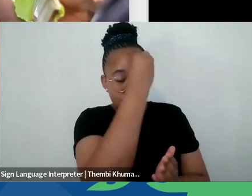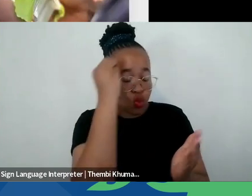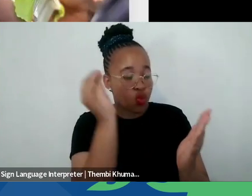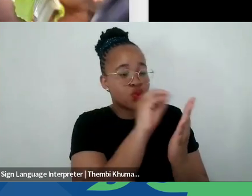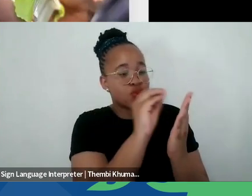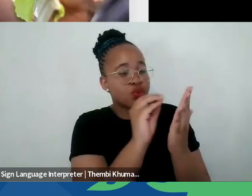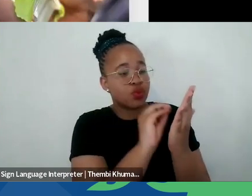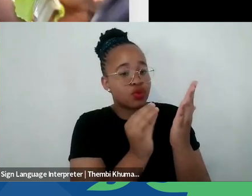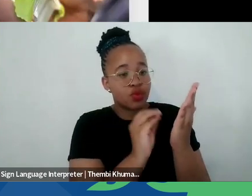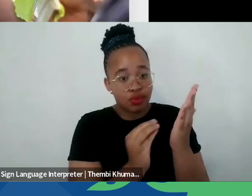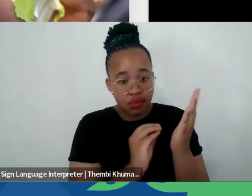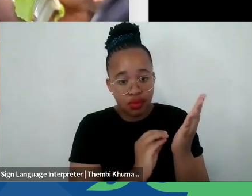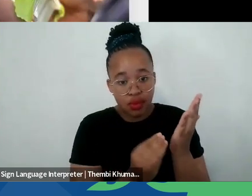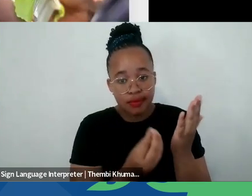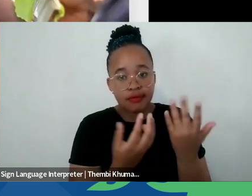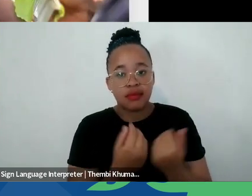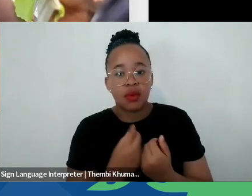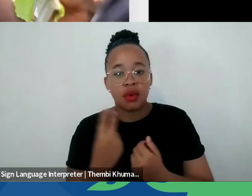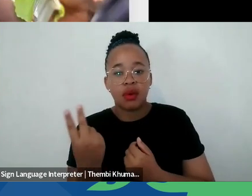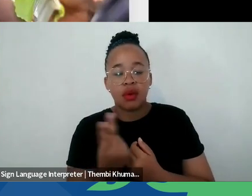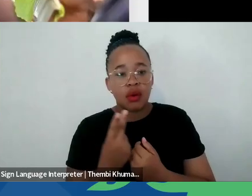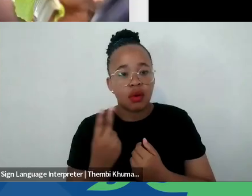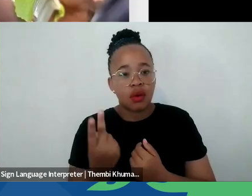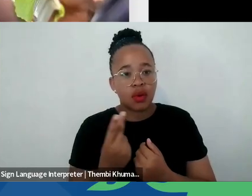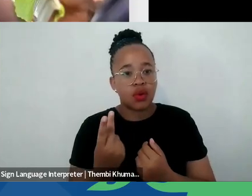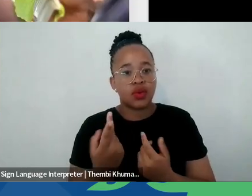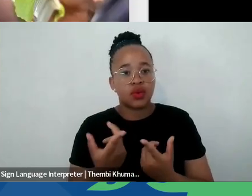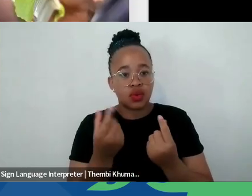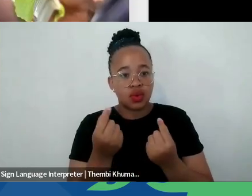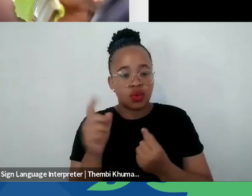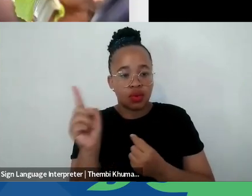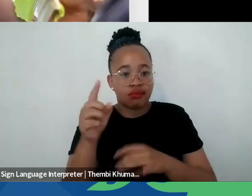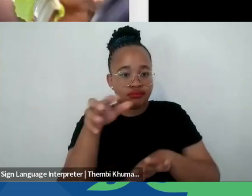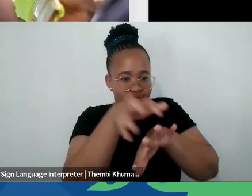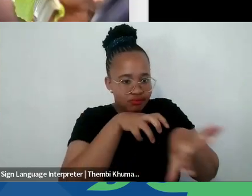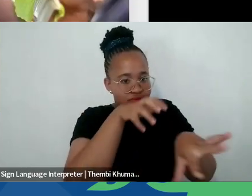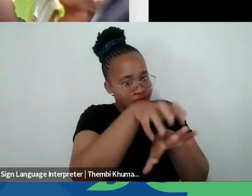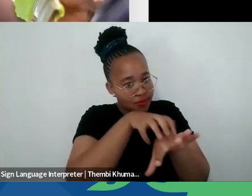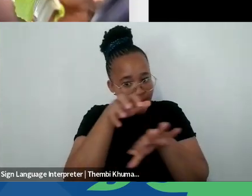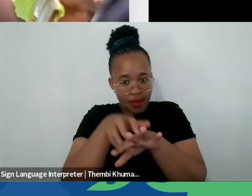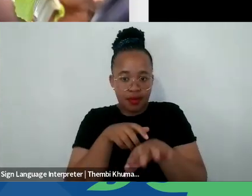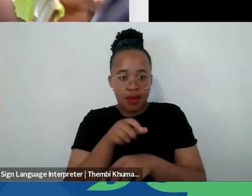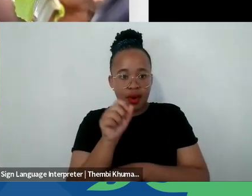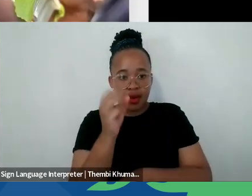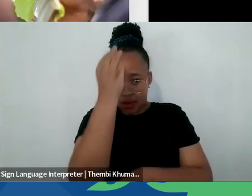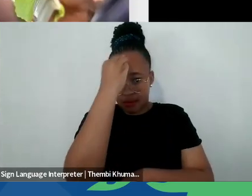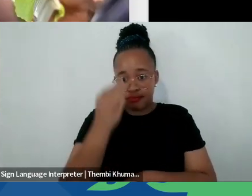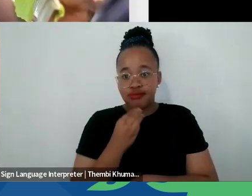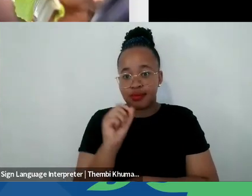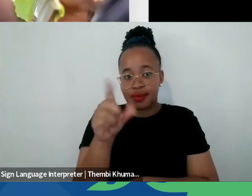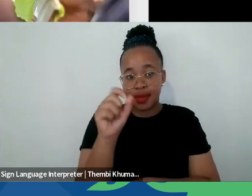workshop. We also had a workshop on permaculture, and that is our office in